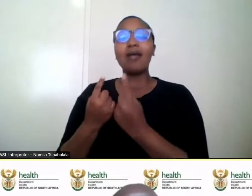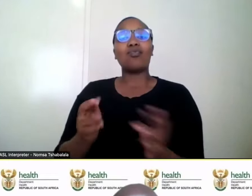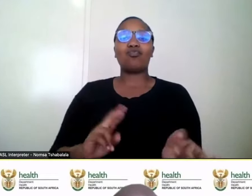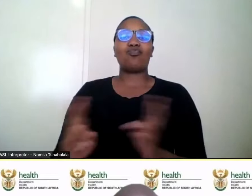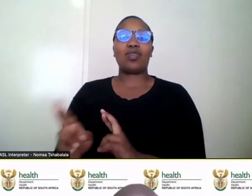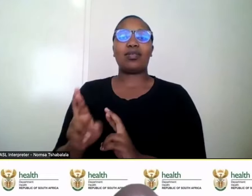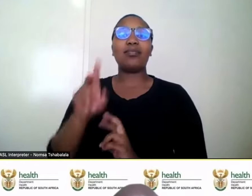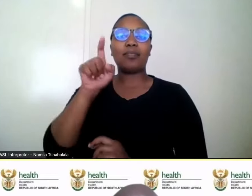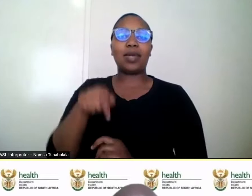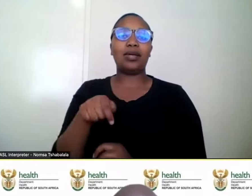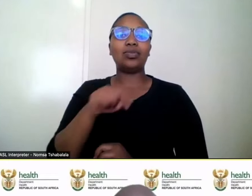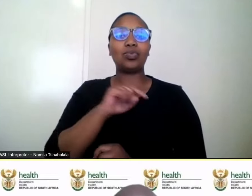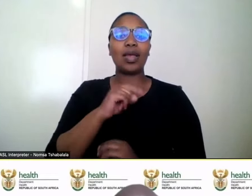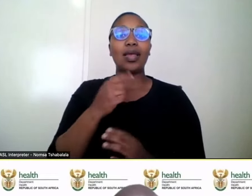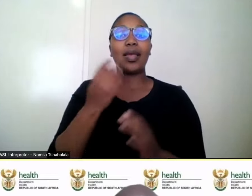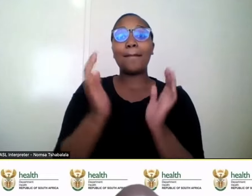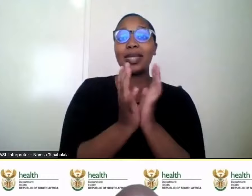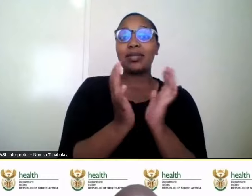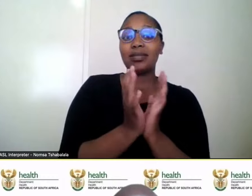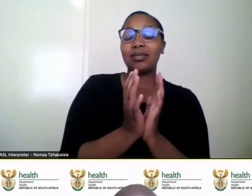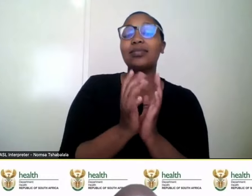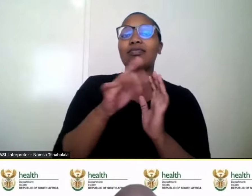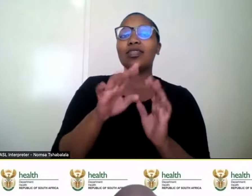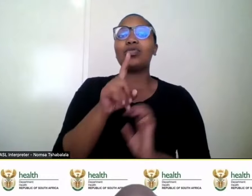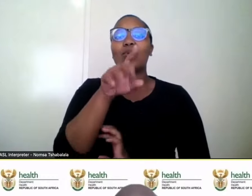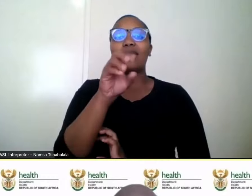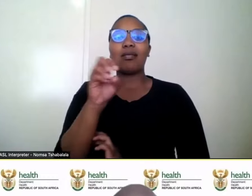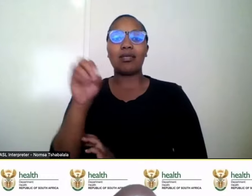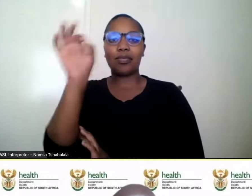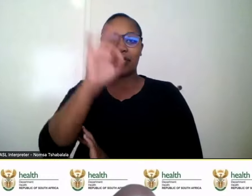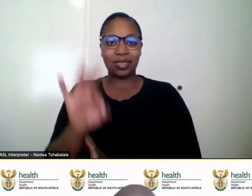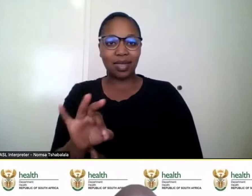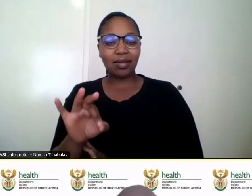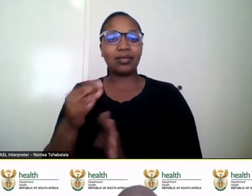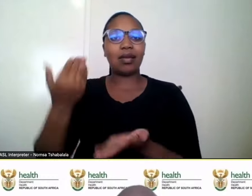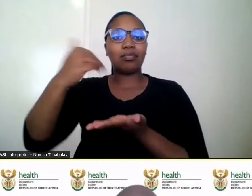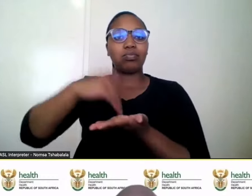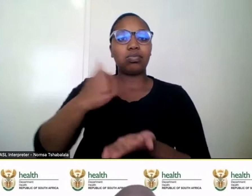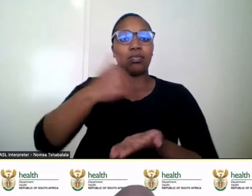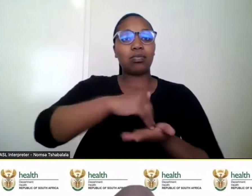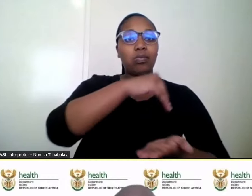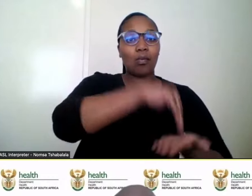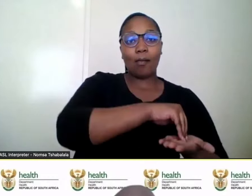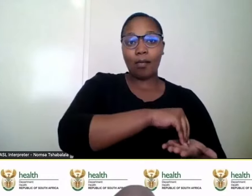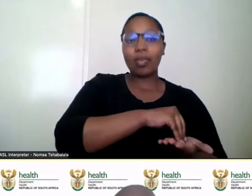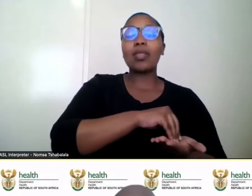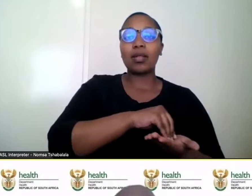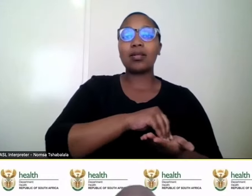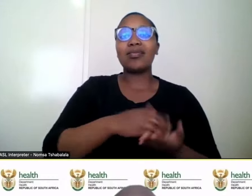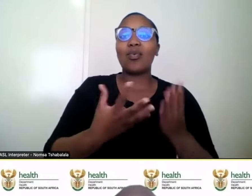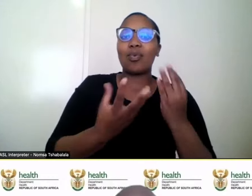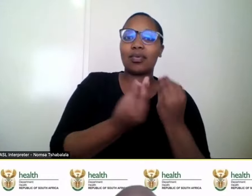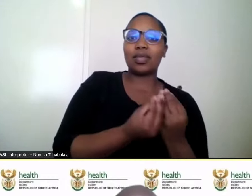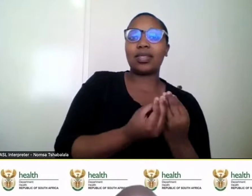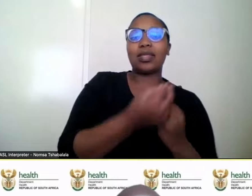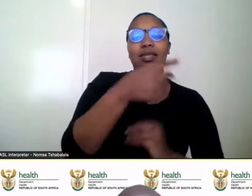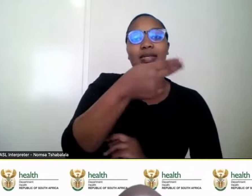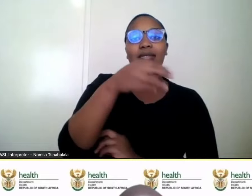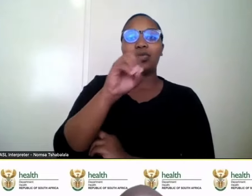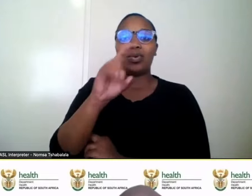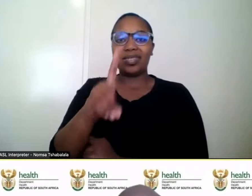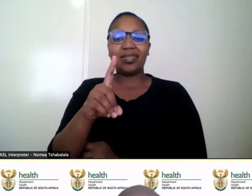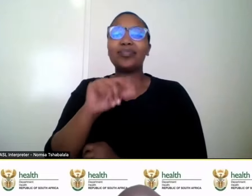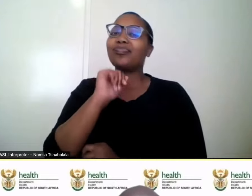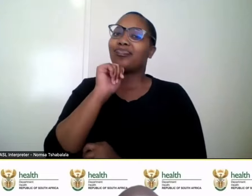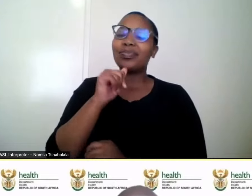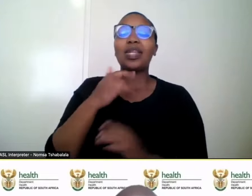we had 100% attendance together with the HODs. So it's very encouraging. Whether there's going to be shutdown in